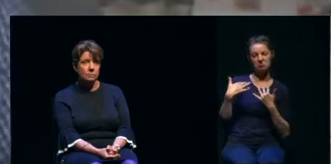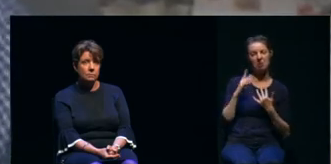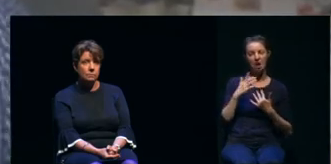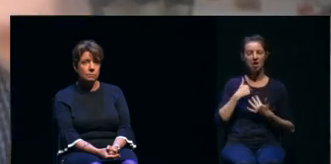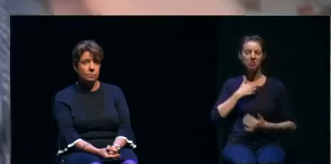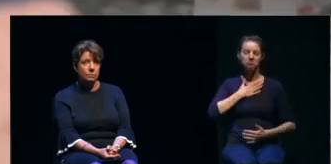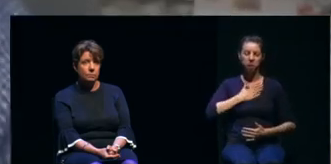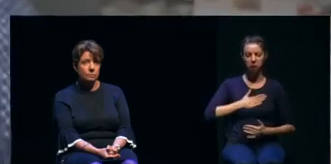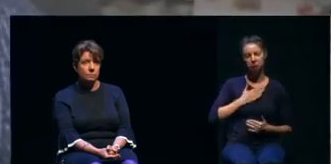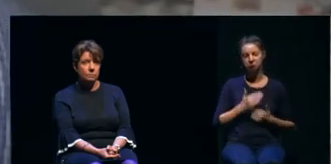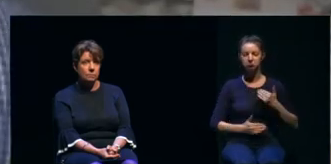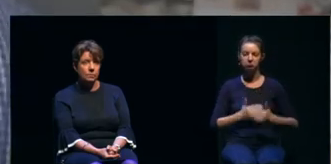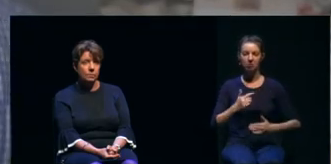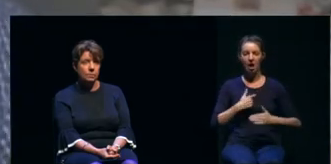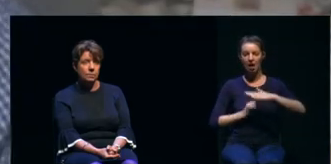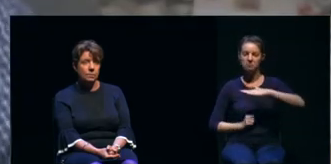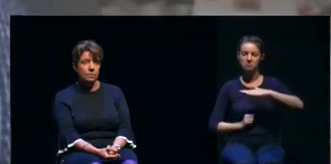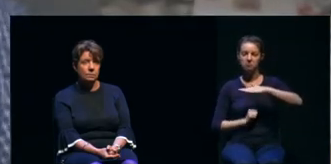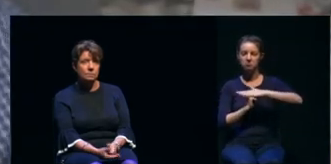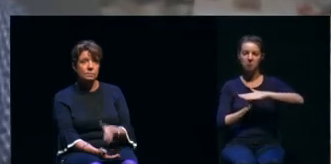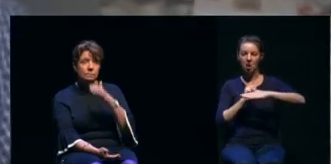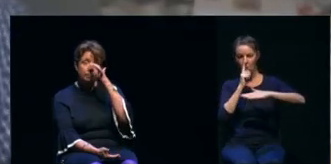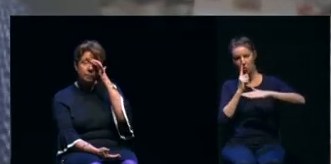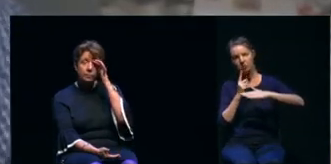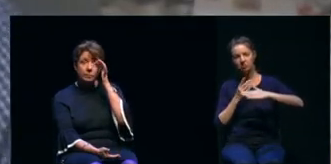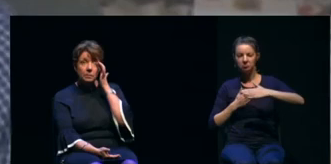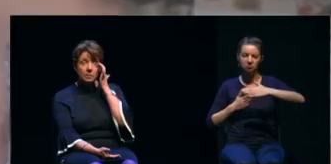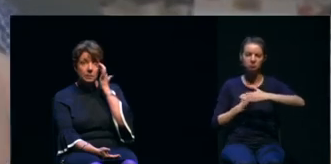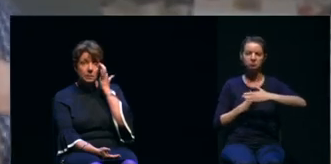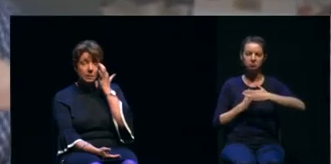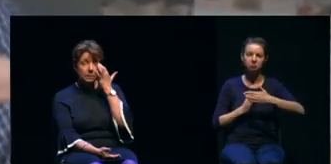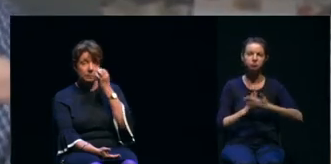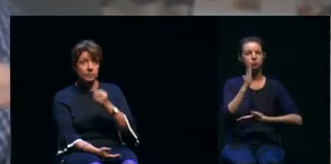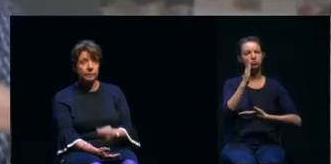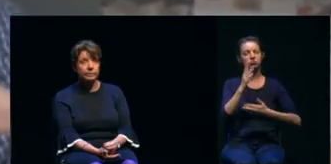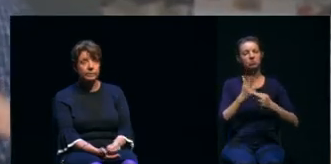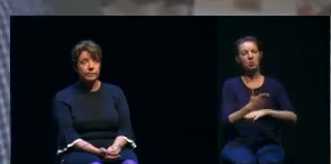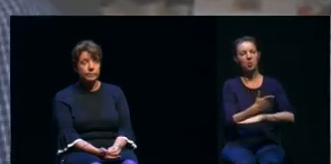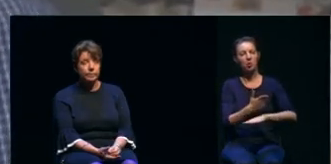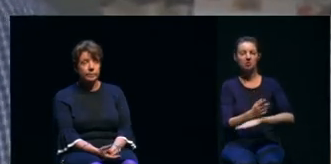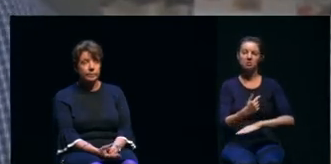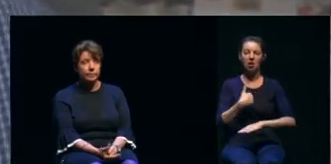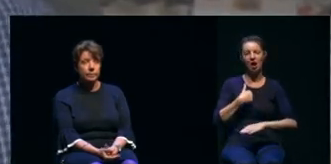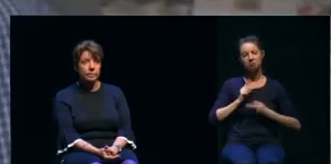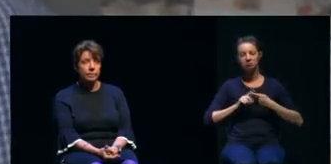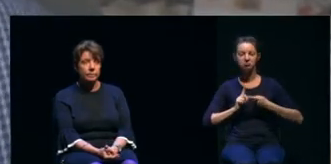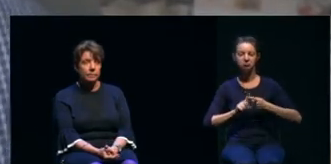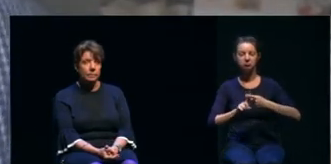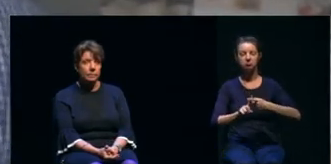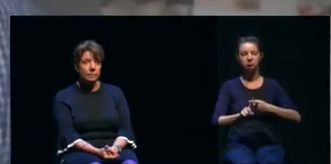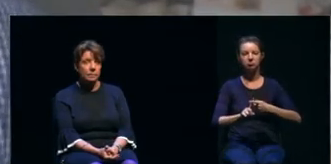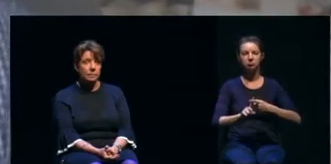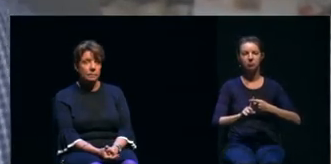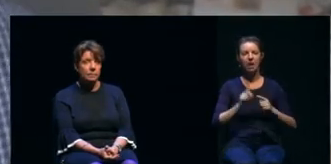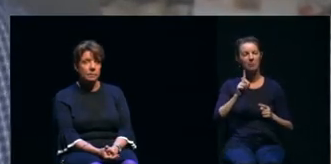overlooked for promotion, but I stayed tough and I battled my way to the top. So if I managed it, then these other bitches should be able to manage it. And when these successful